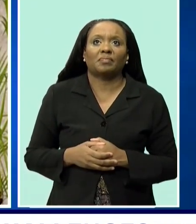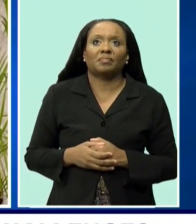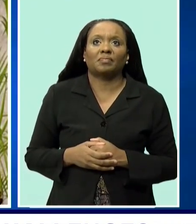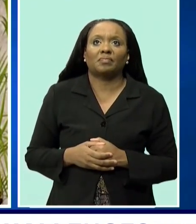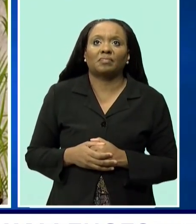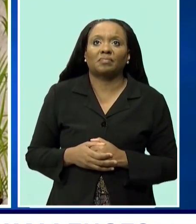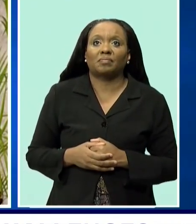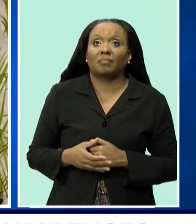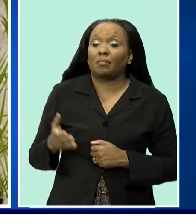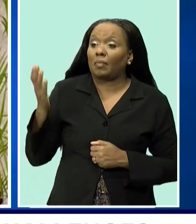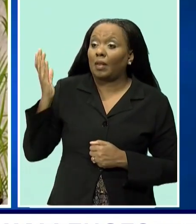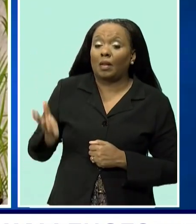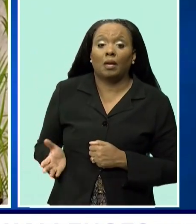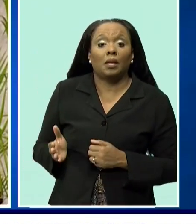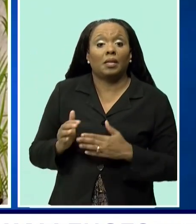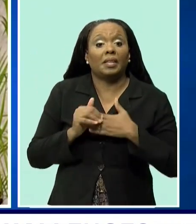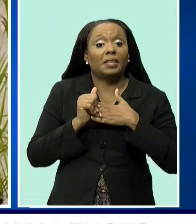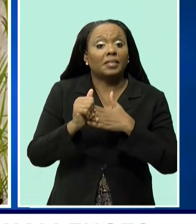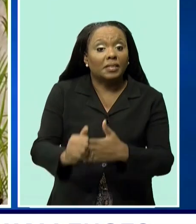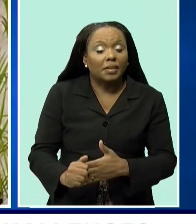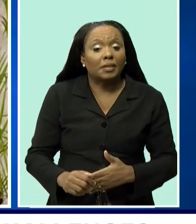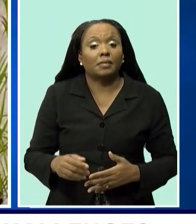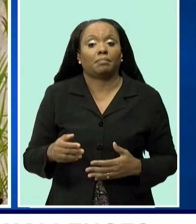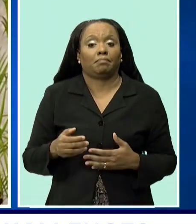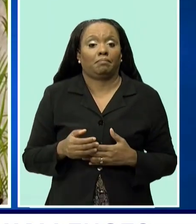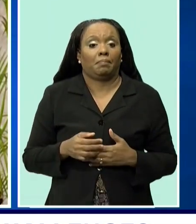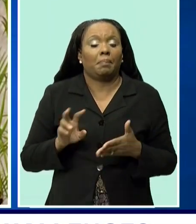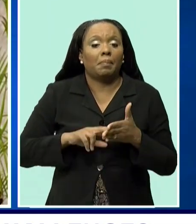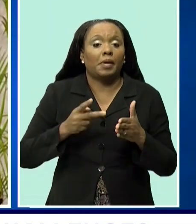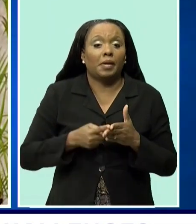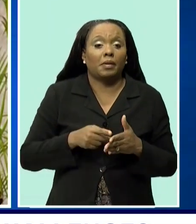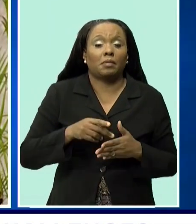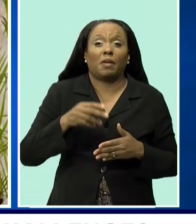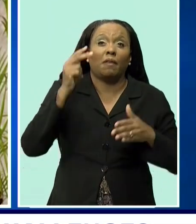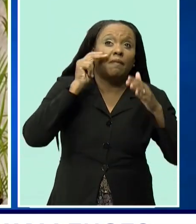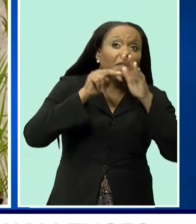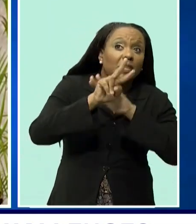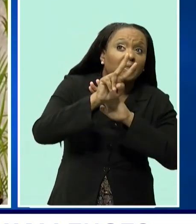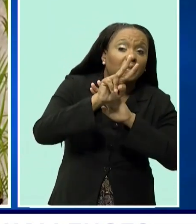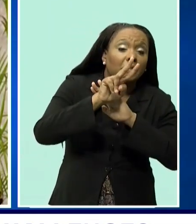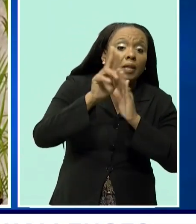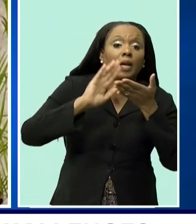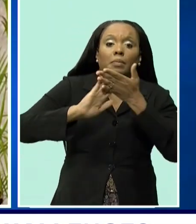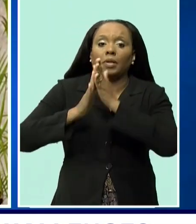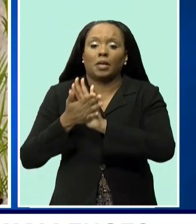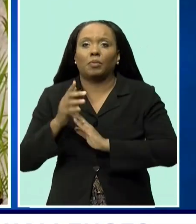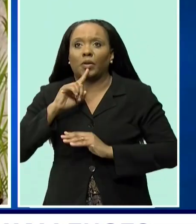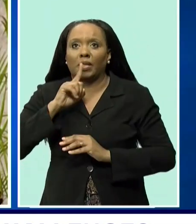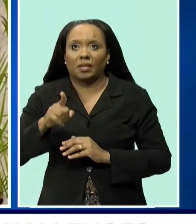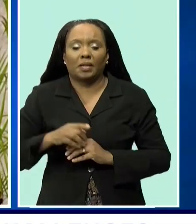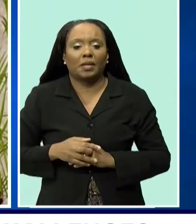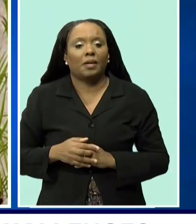convert vision into reality, and this sanctuary is testimony to that fact.